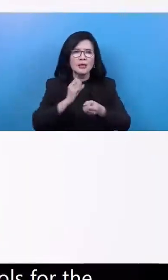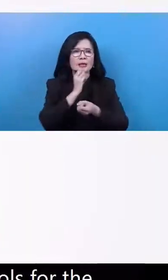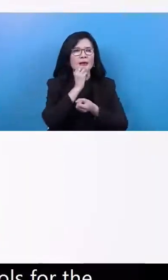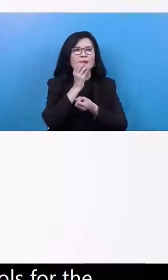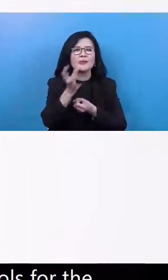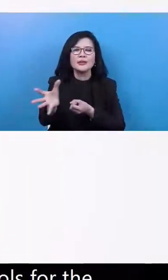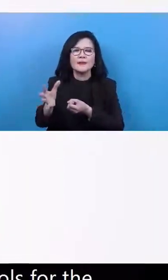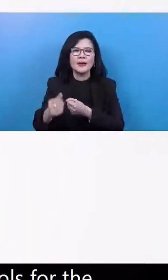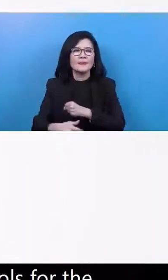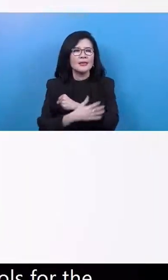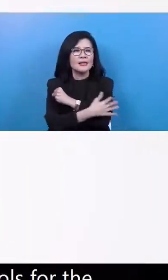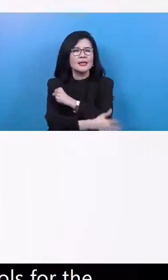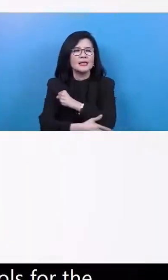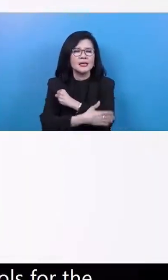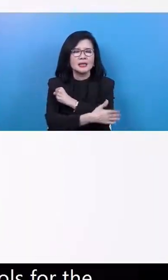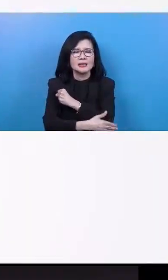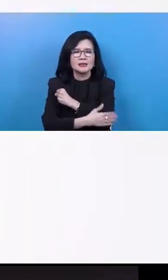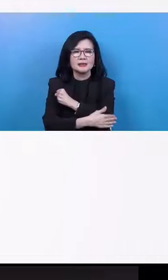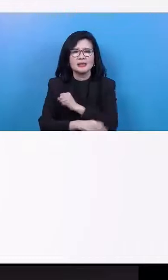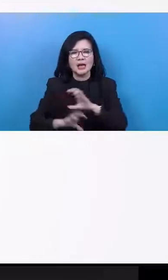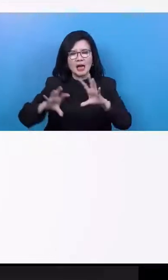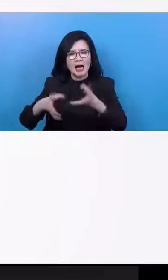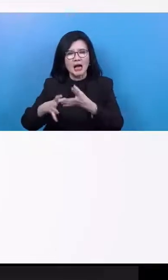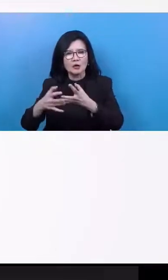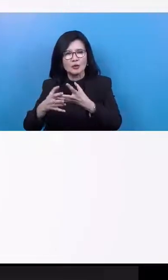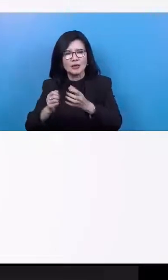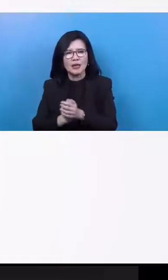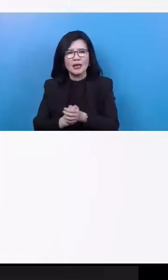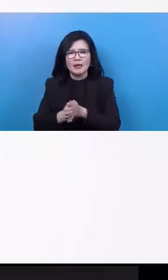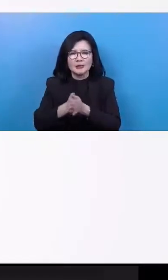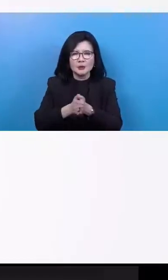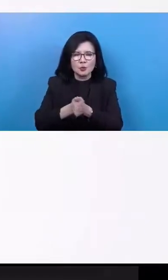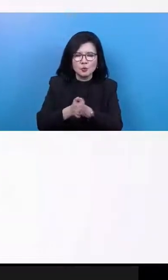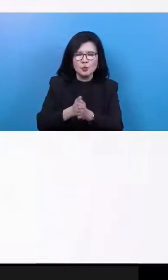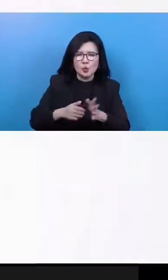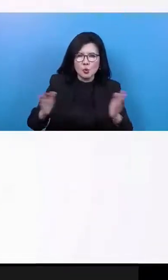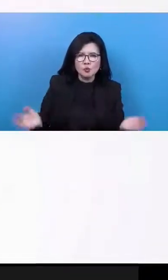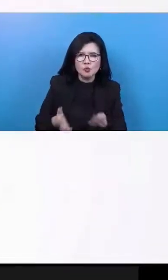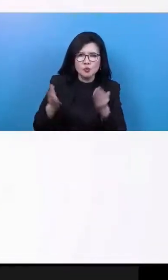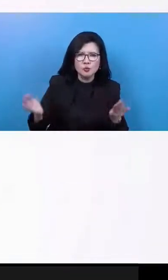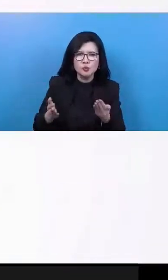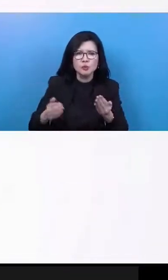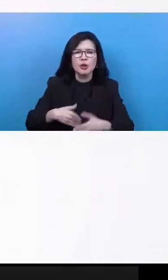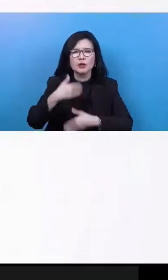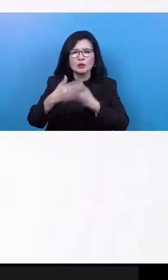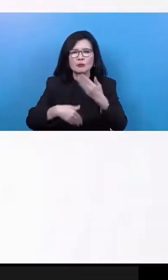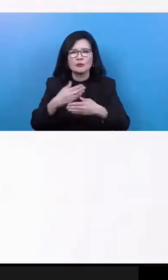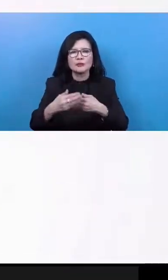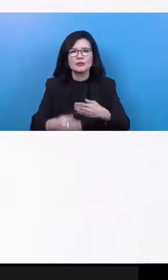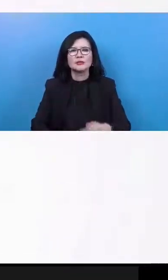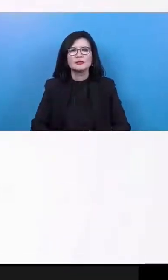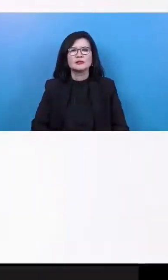course mobilizing resources for their implementation. It's time up. Thank you very much.